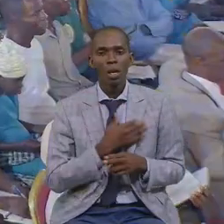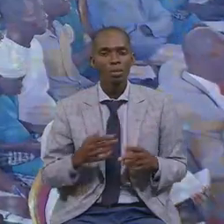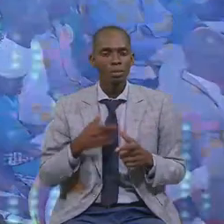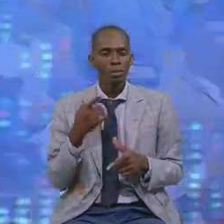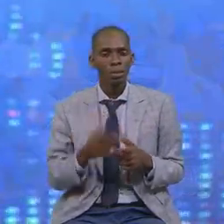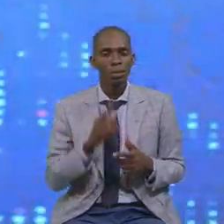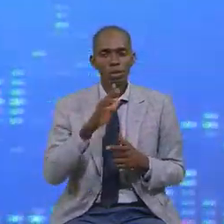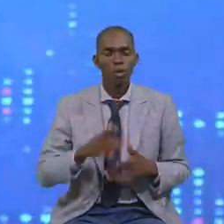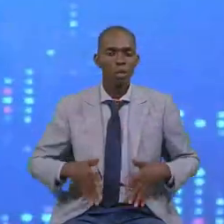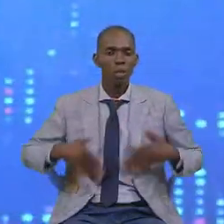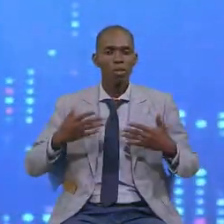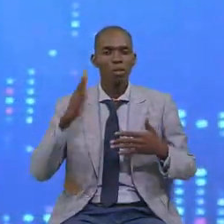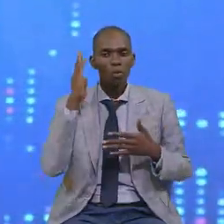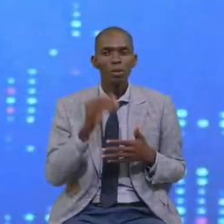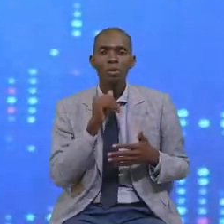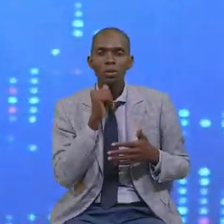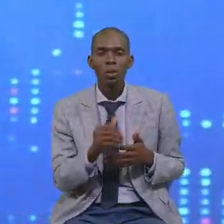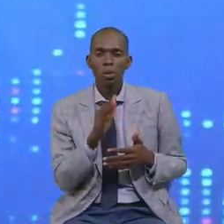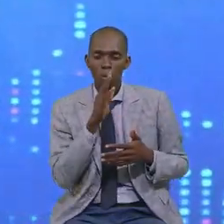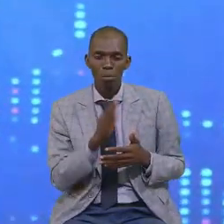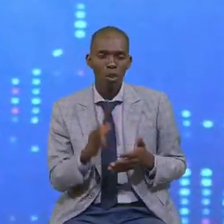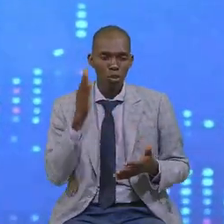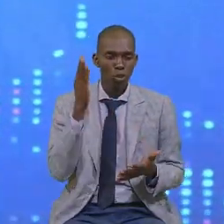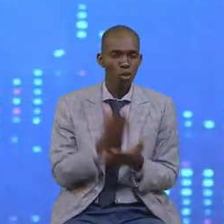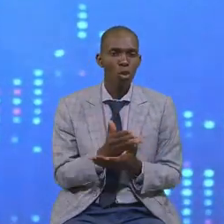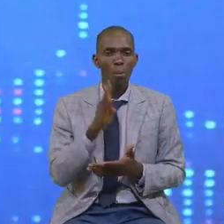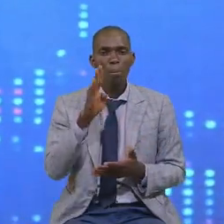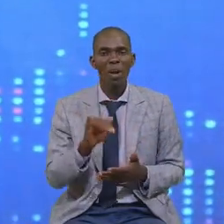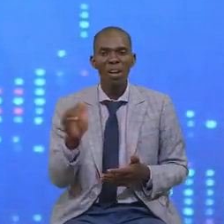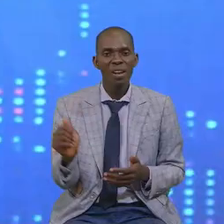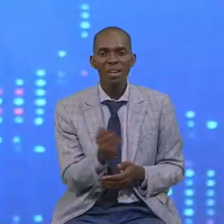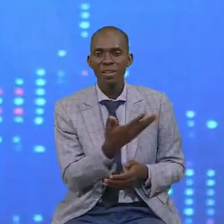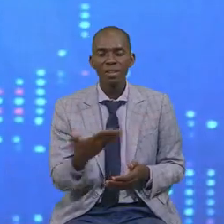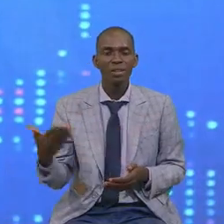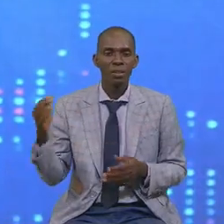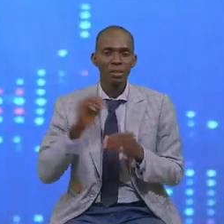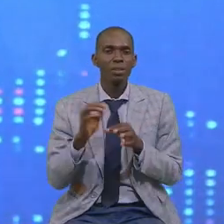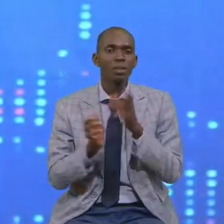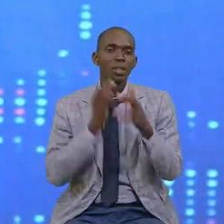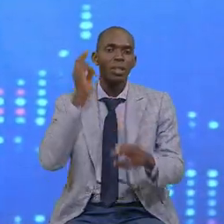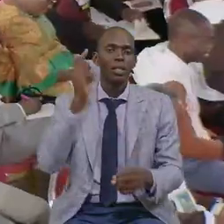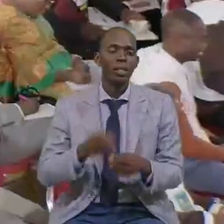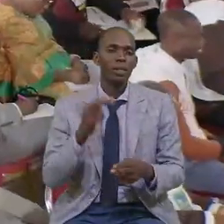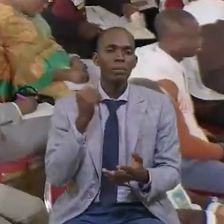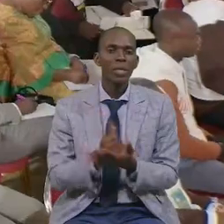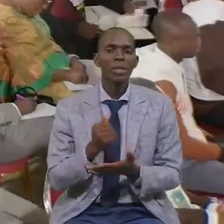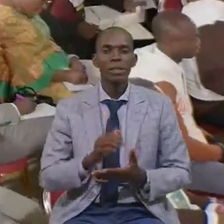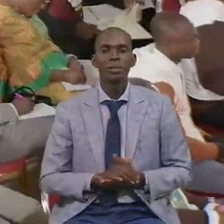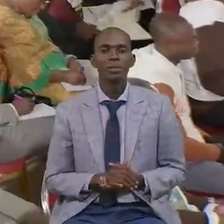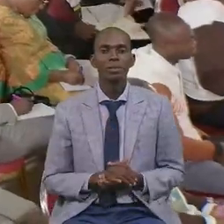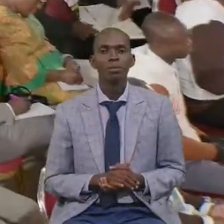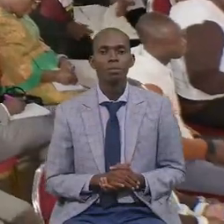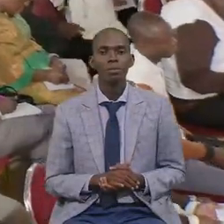be impeded and will not be stopped by anything, in Jesus' name.